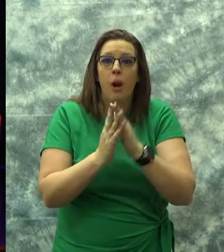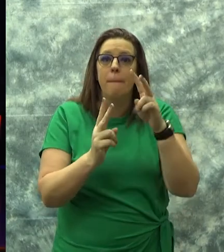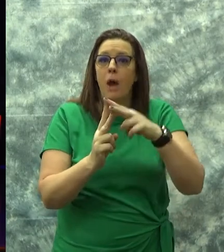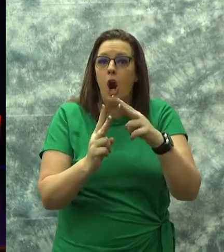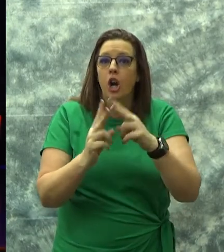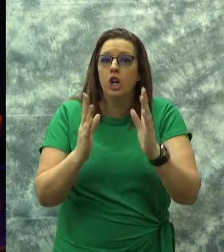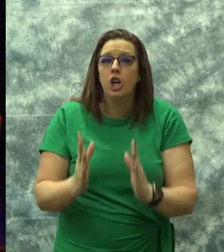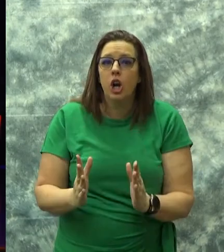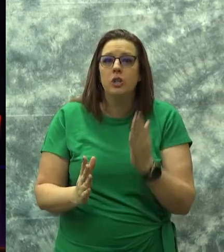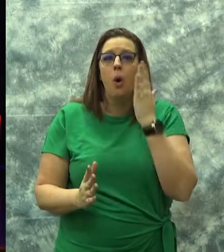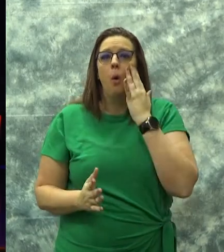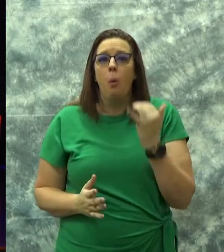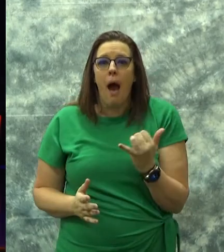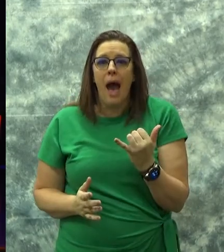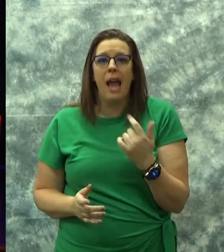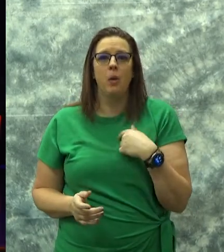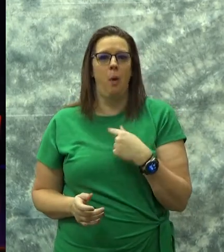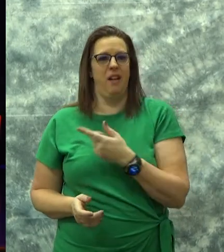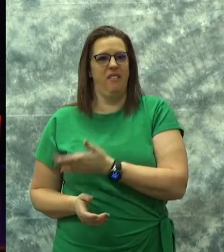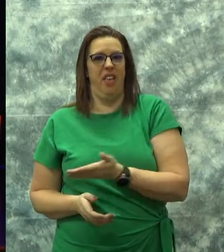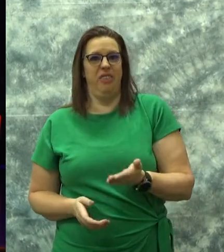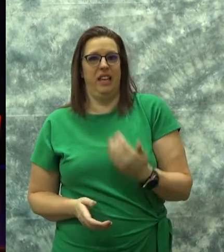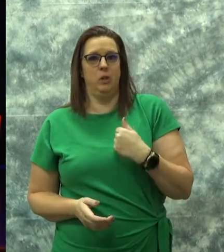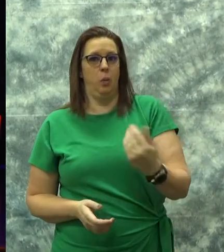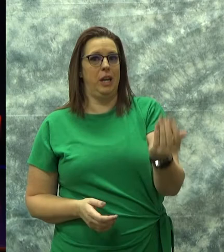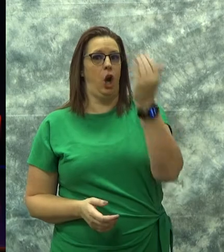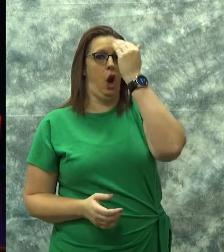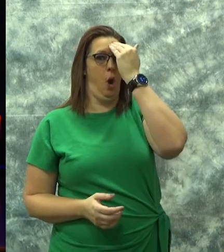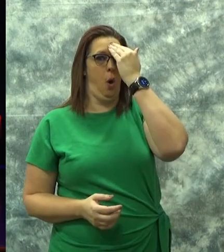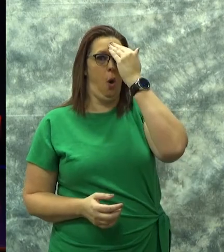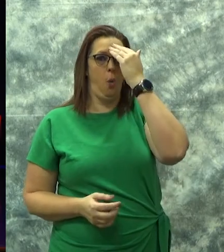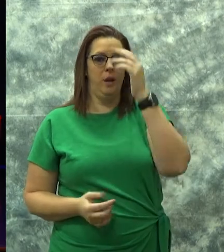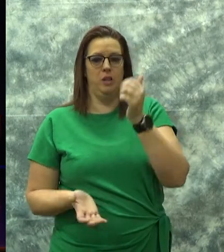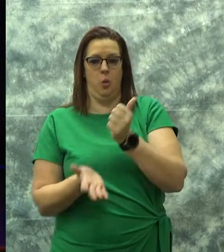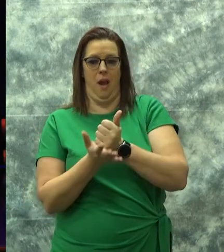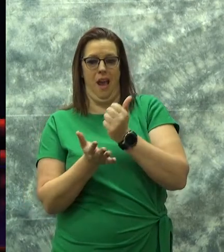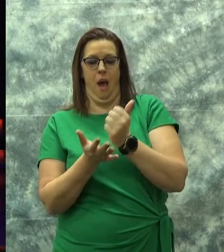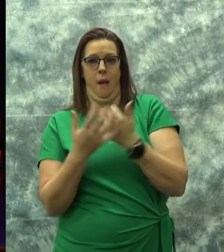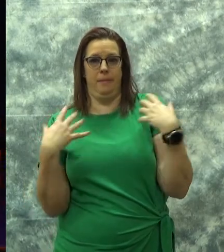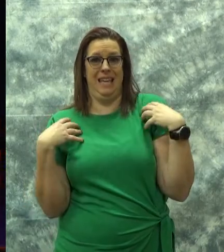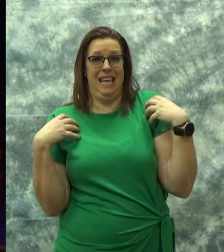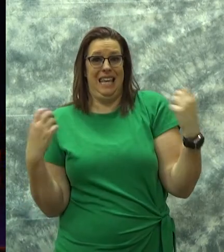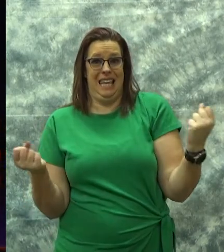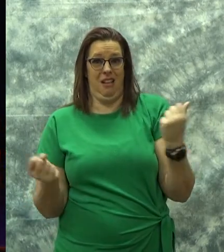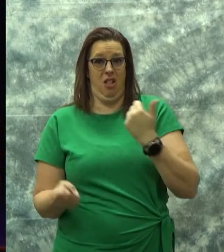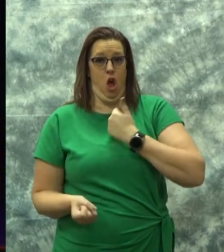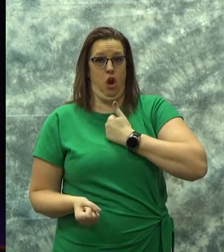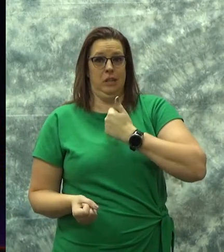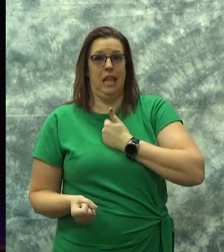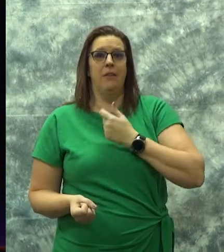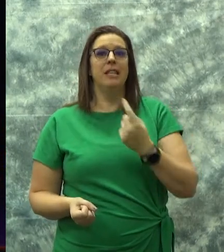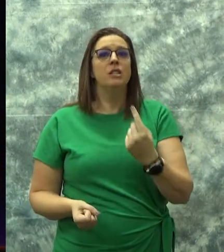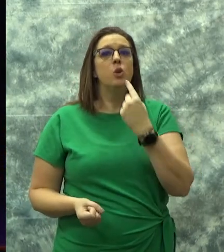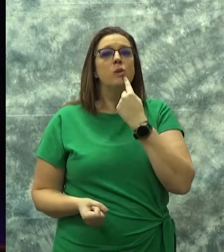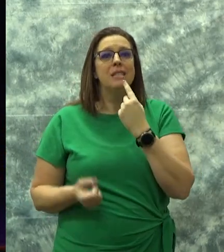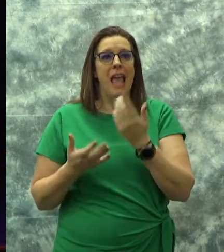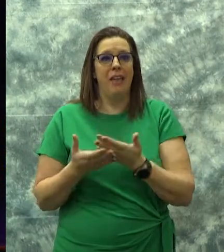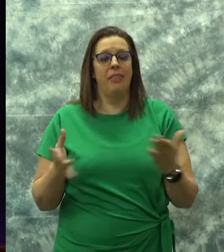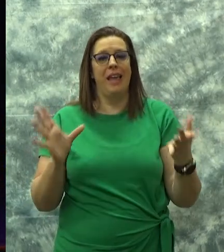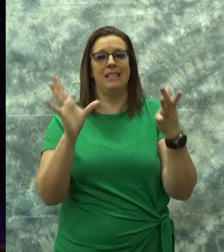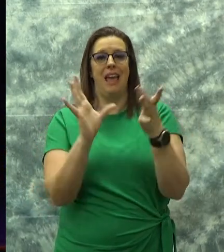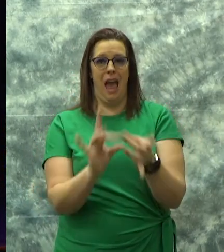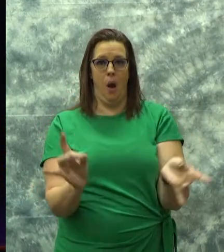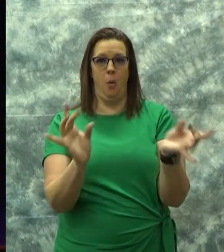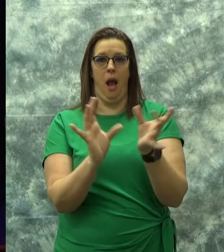know that one of the most valuable things we can do to heal ourselves and our consciousness is to heal. Hear ourselves say things